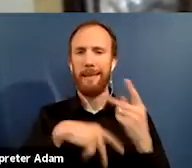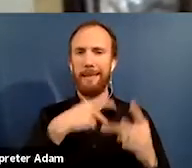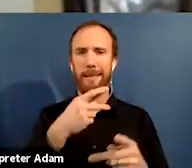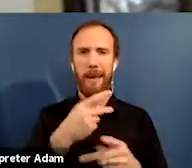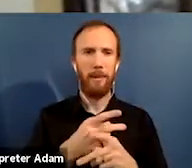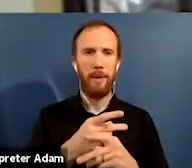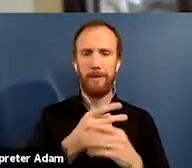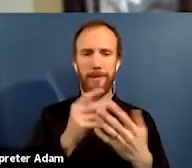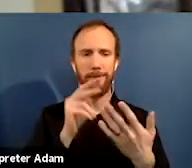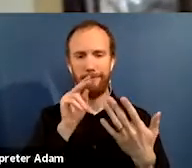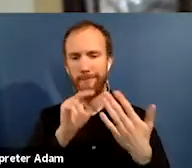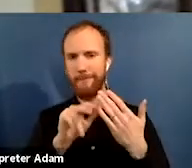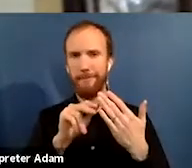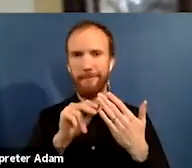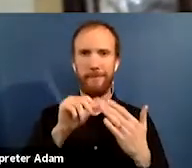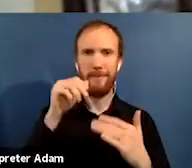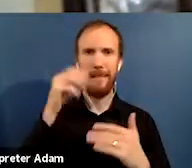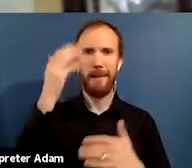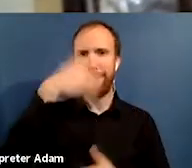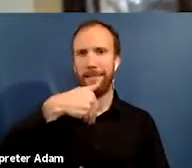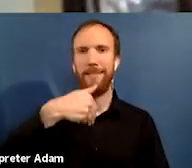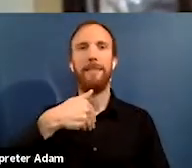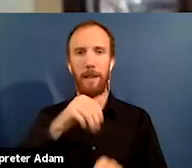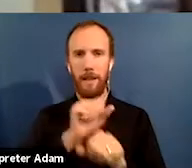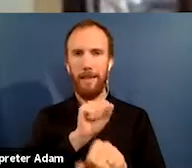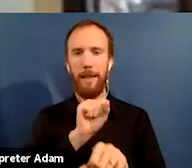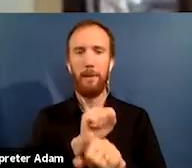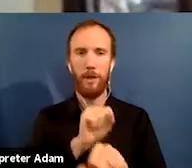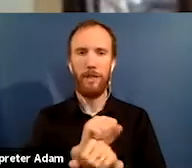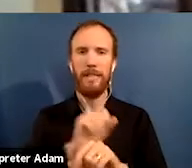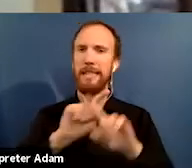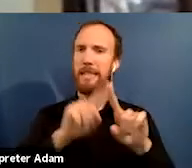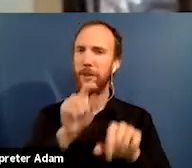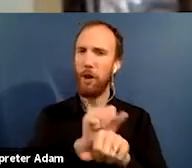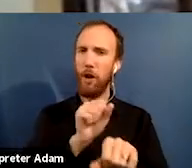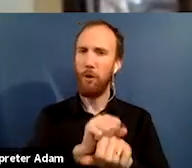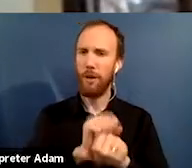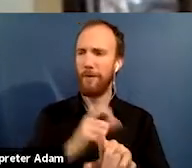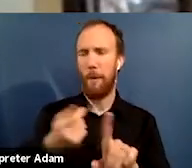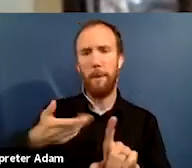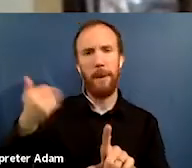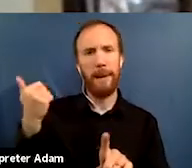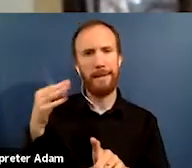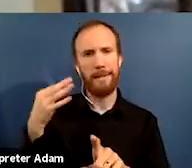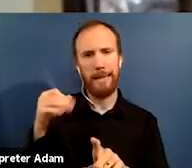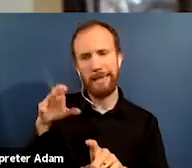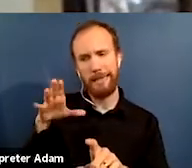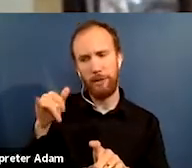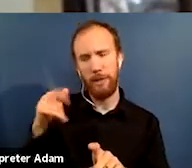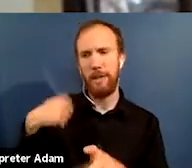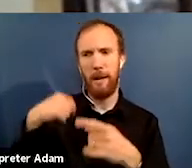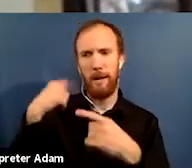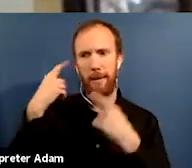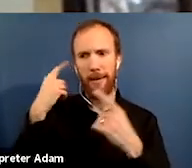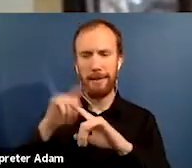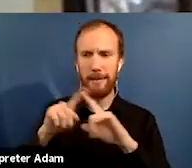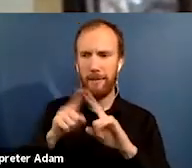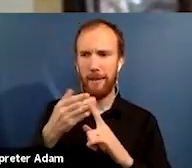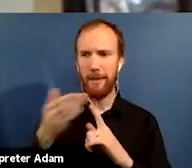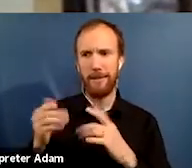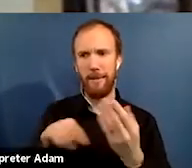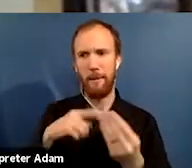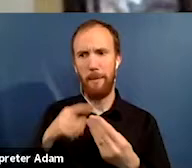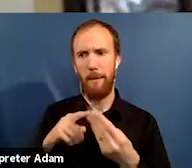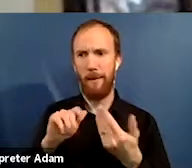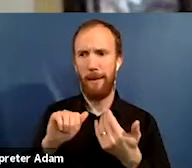labor undertaken by different groups in the 19th century and asking questions about how, if it is possible, because essentially